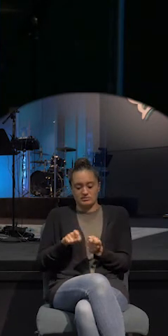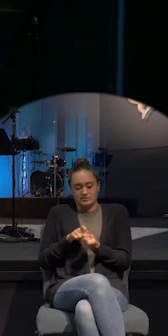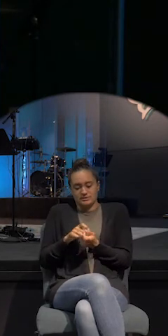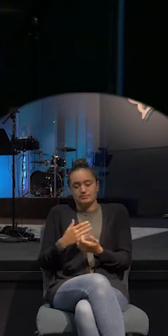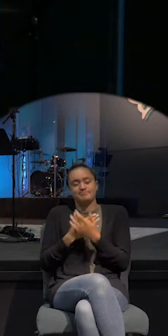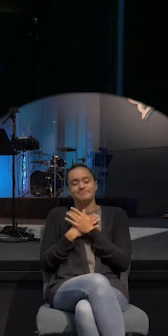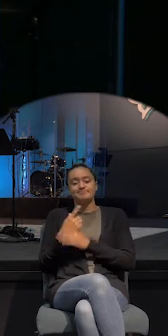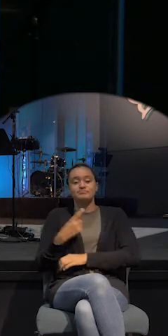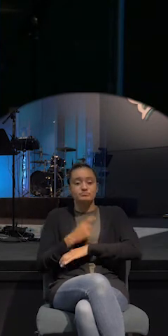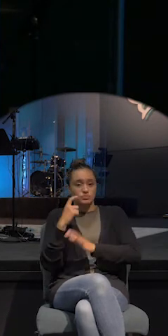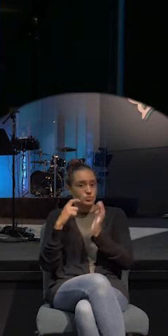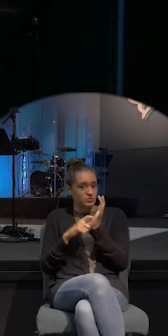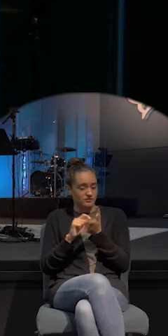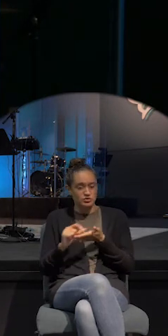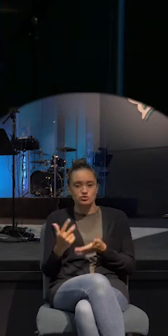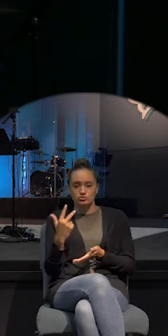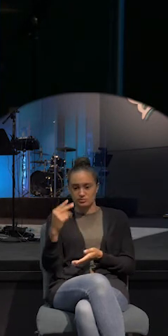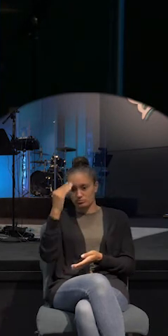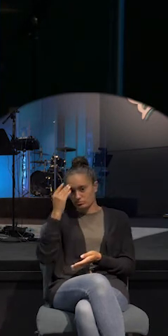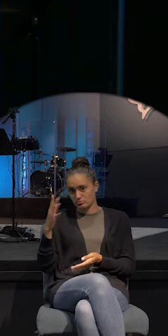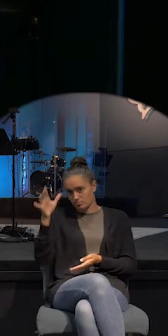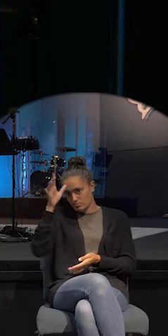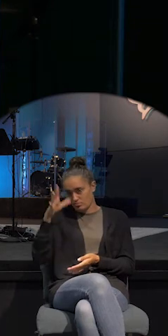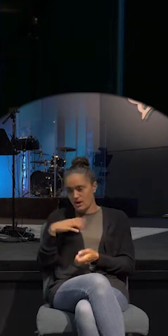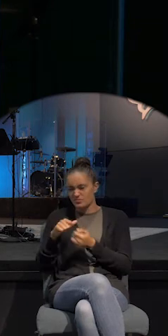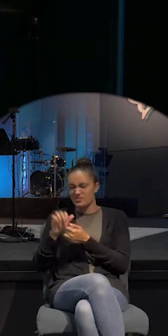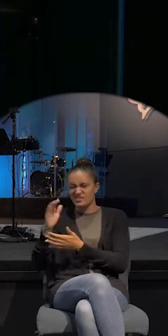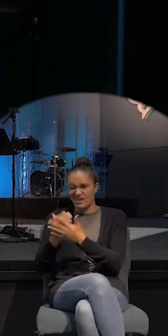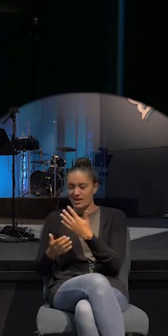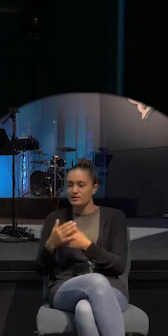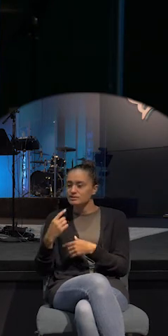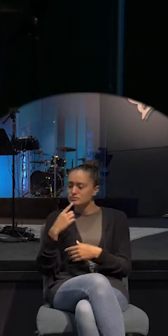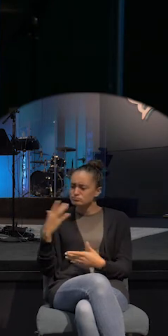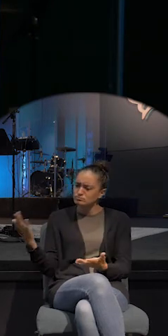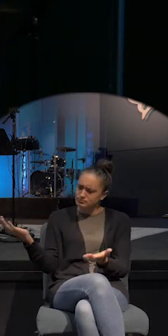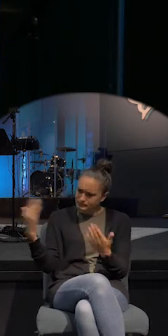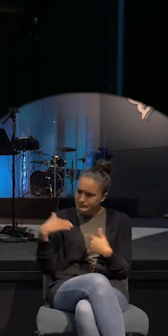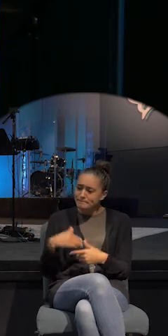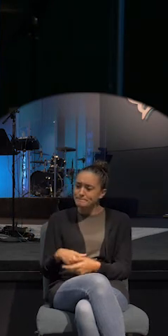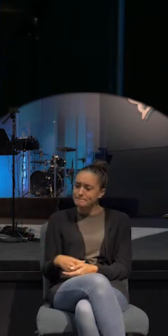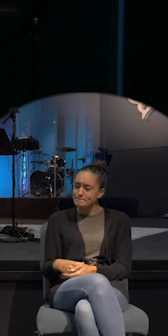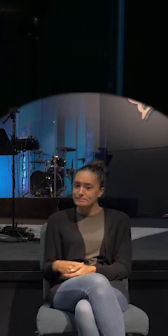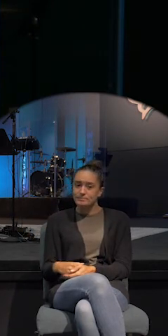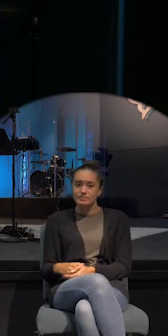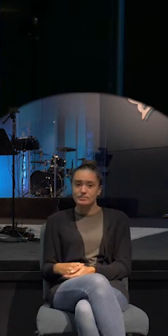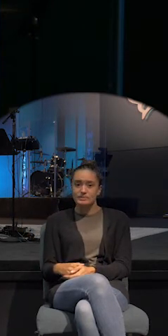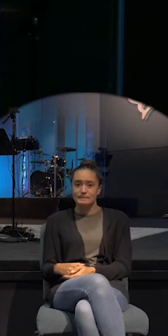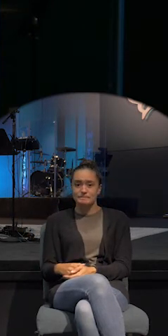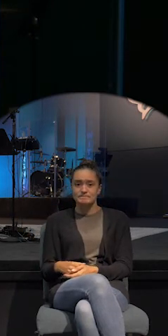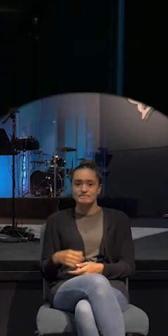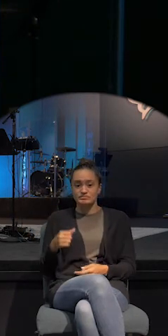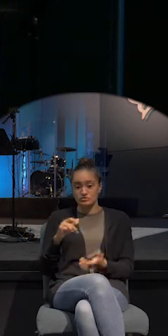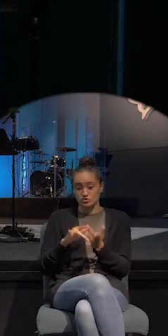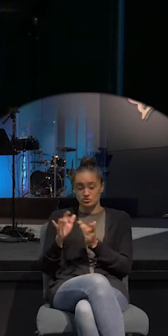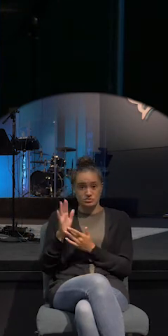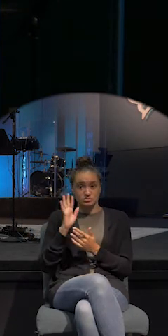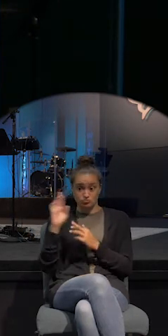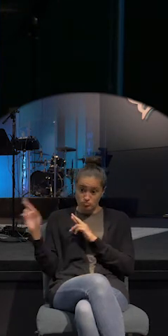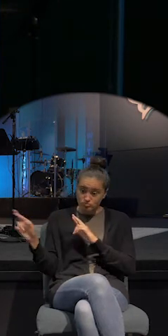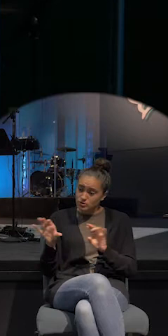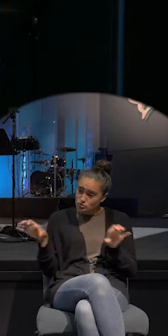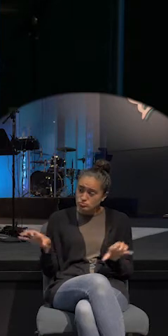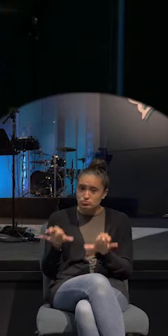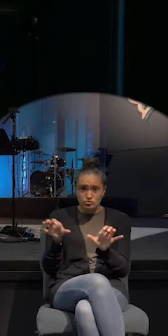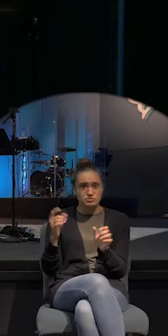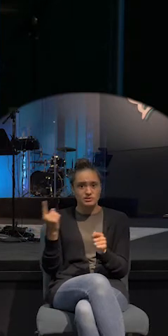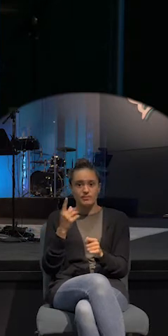Well, notice verse 3, he said to the man who had the withered hand, he said, step forward. He took the offensive. He's about to do something, and he's going to